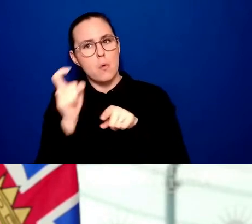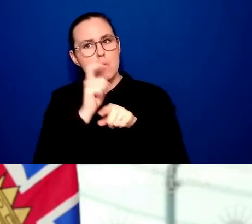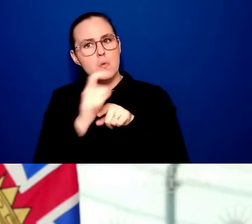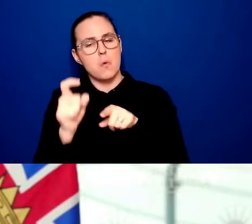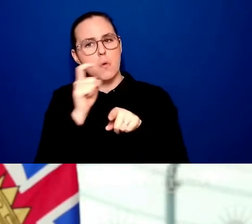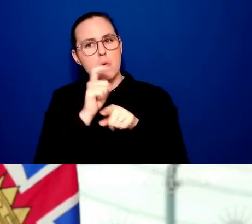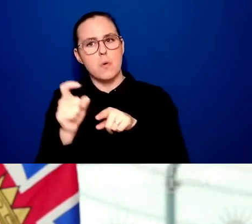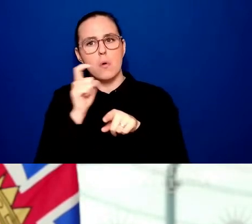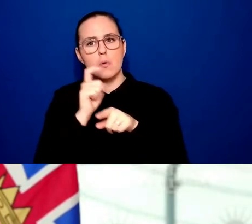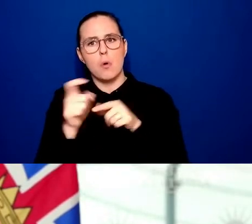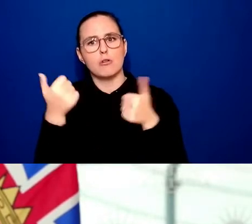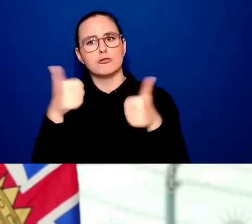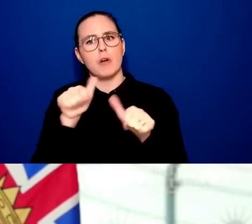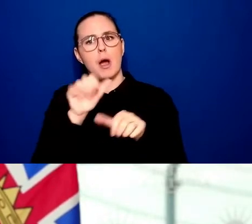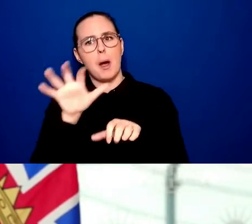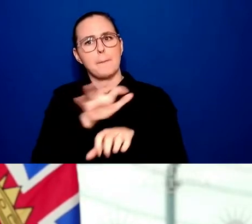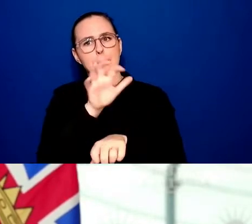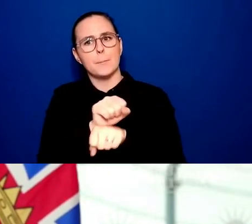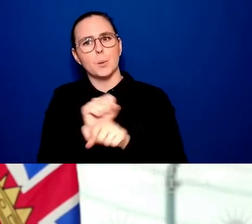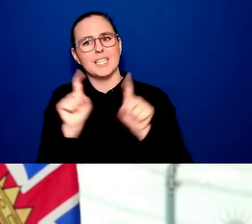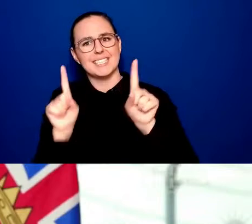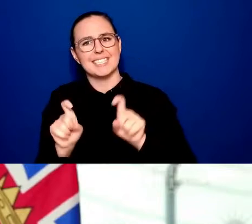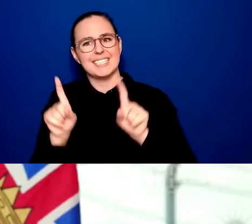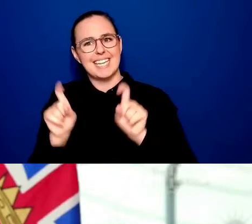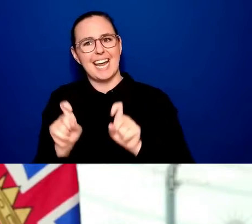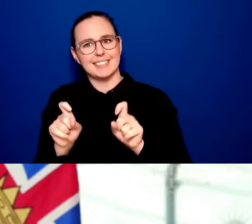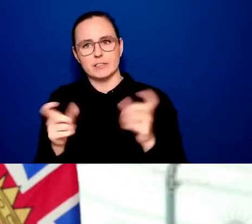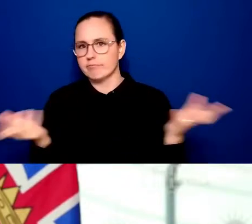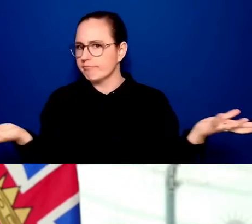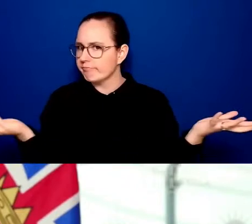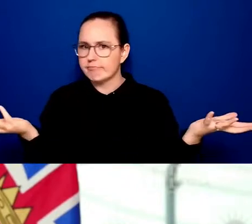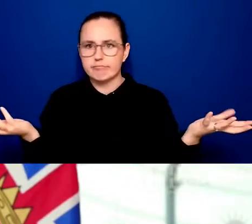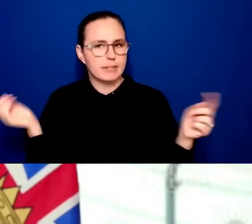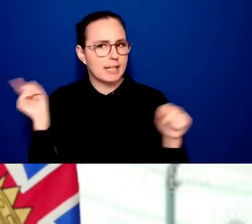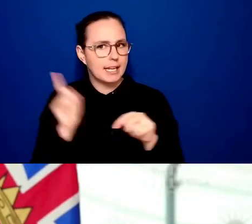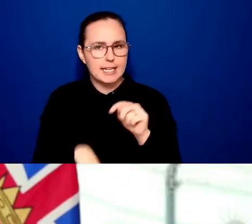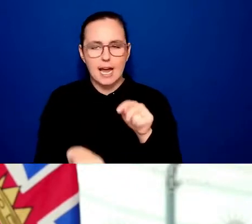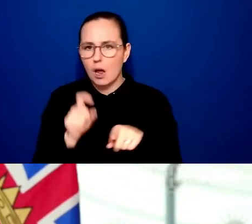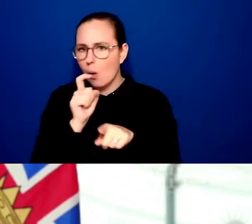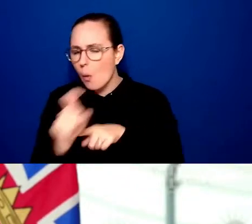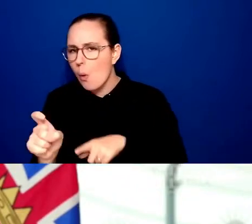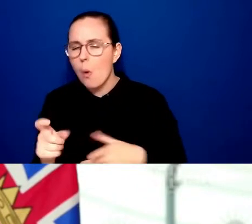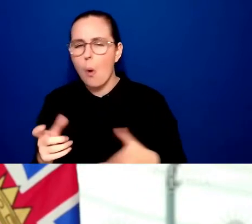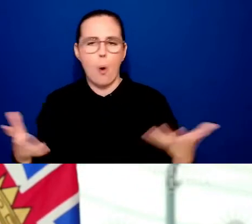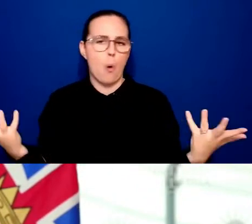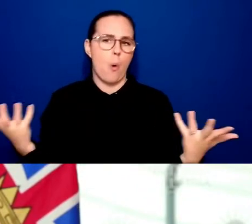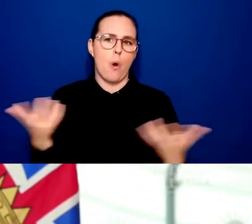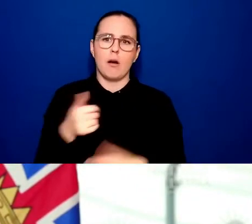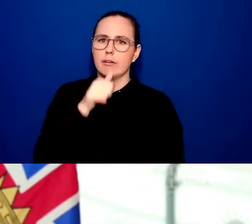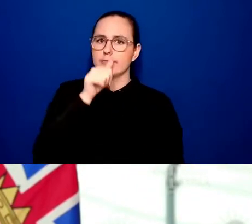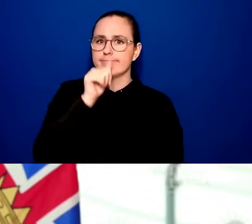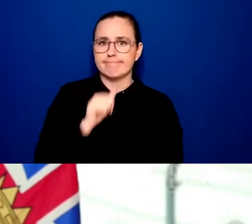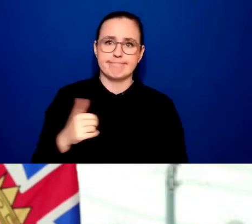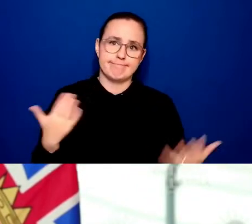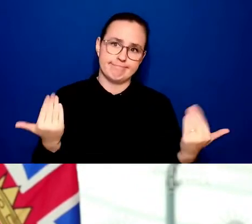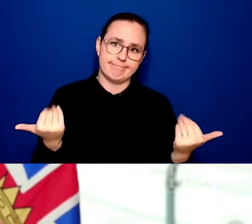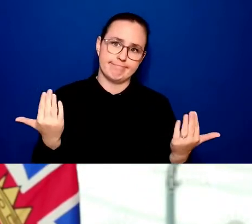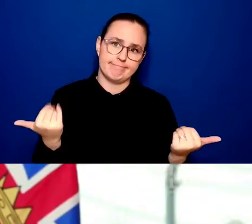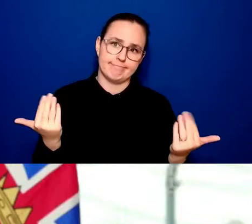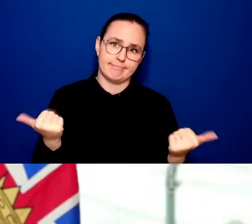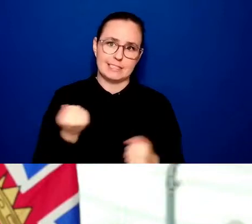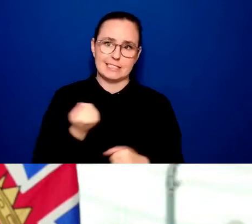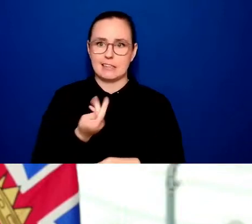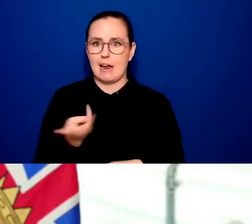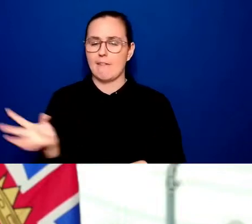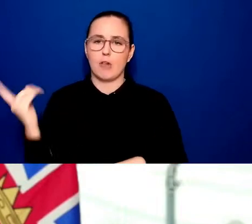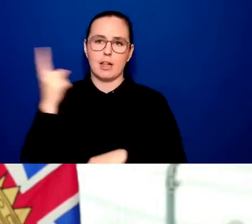through to book a COVID appointment test, but couldn't get through or have been faced to wait days to get one.